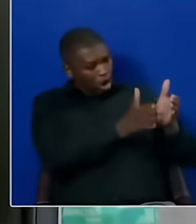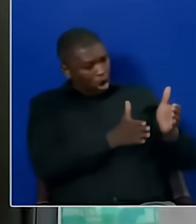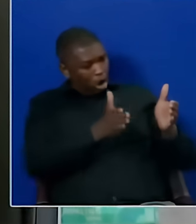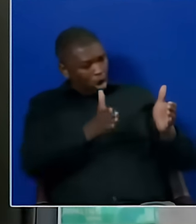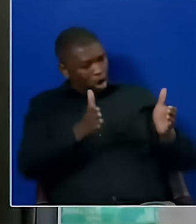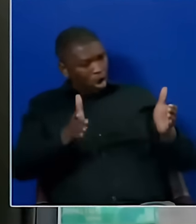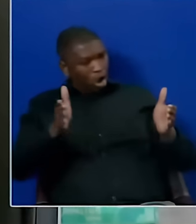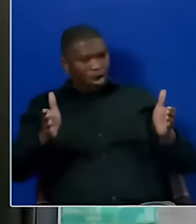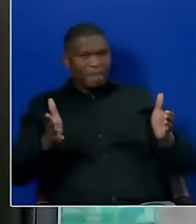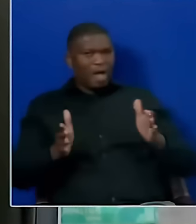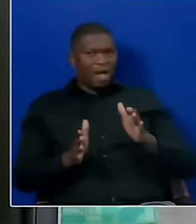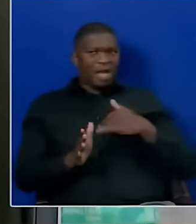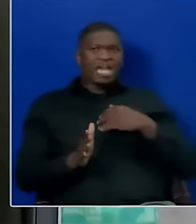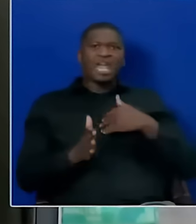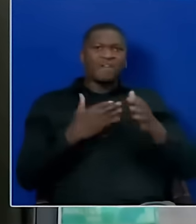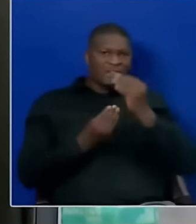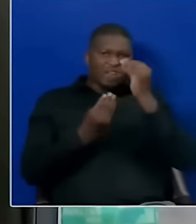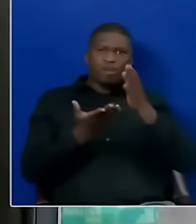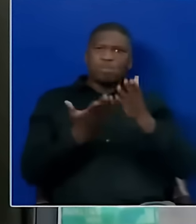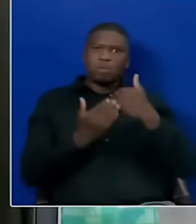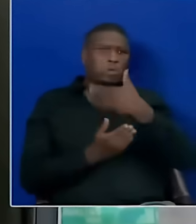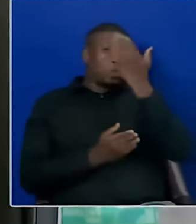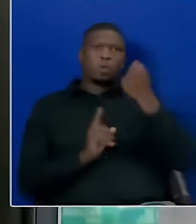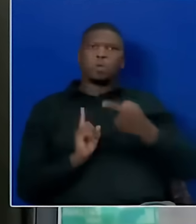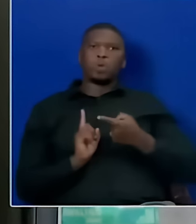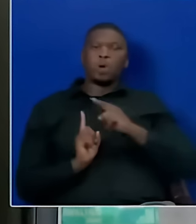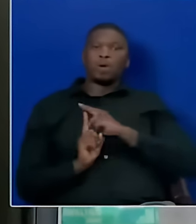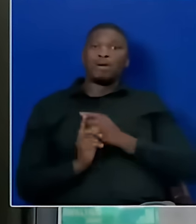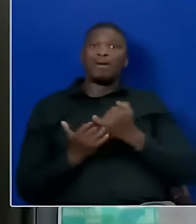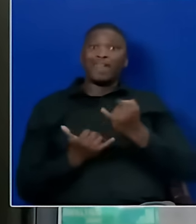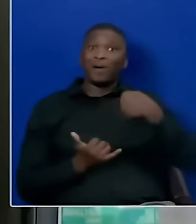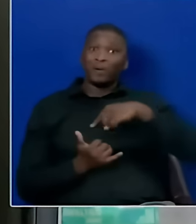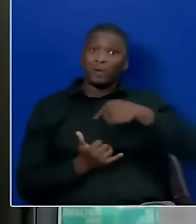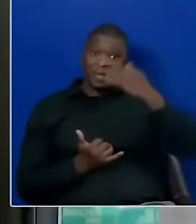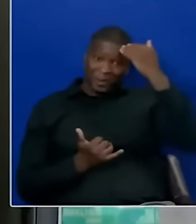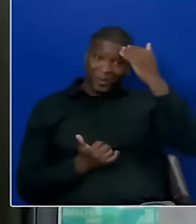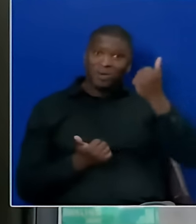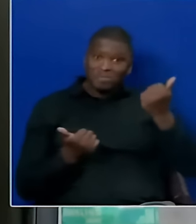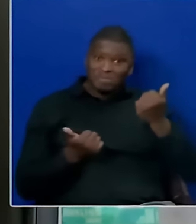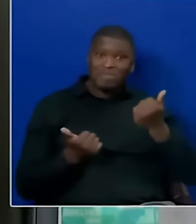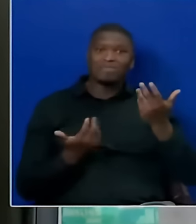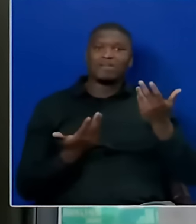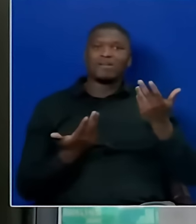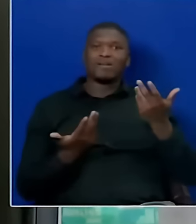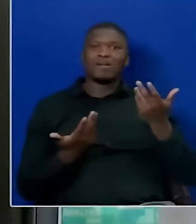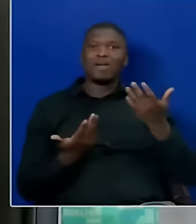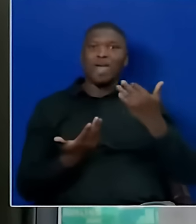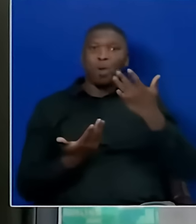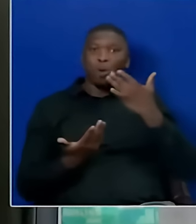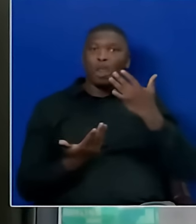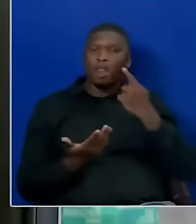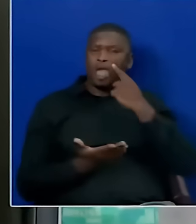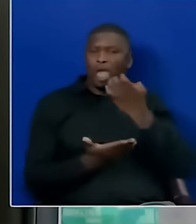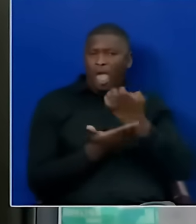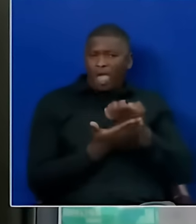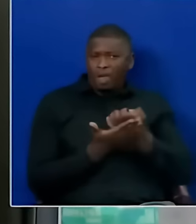known. Because we now know that the specimens were acquired when